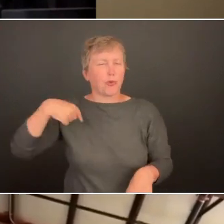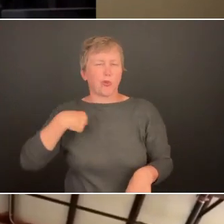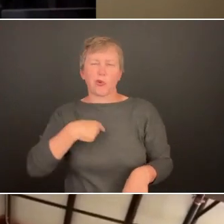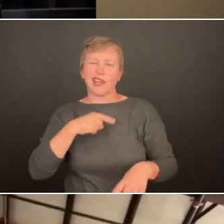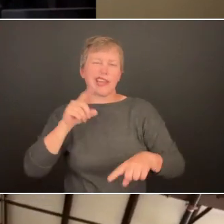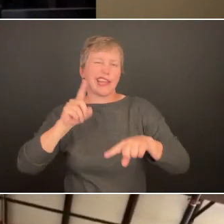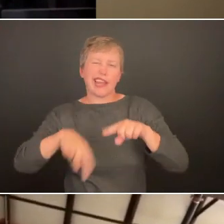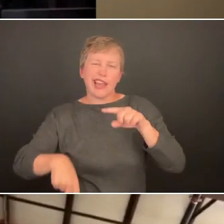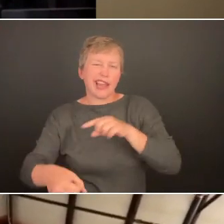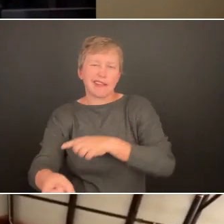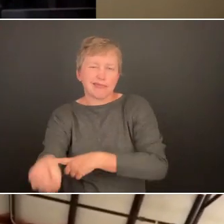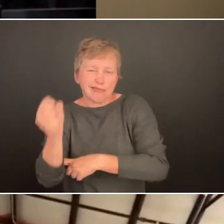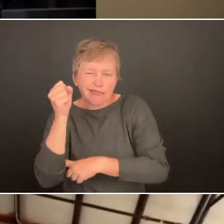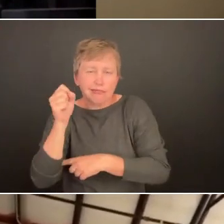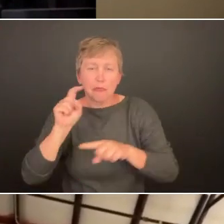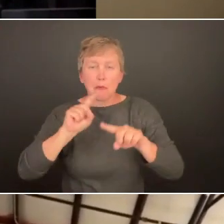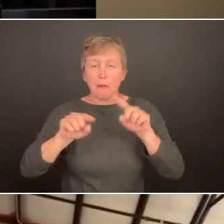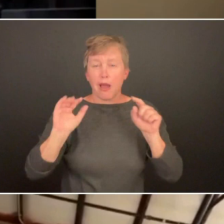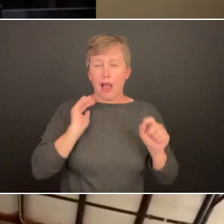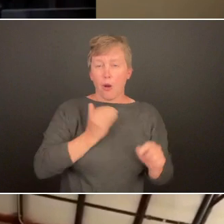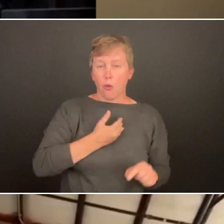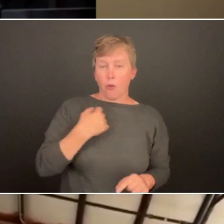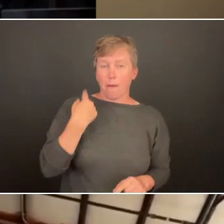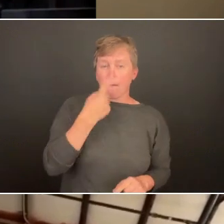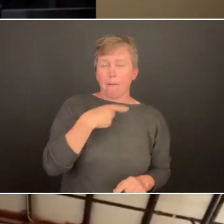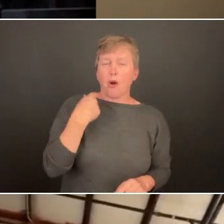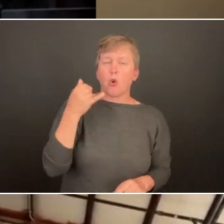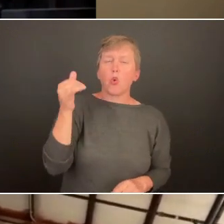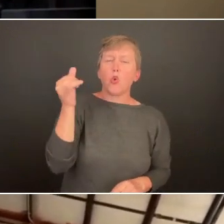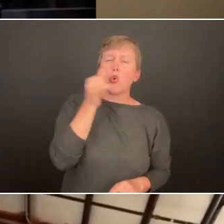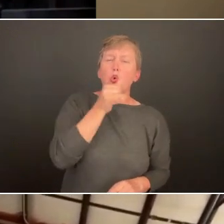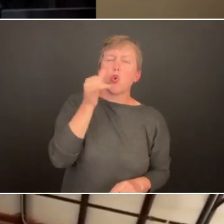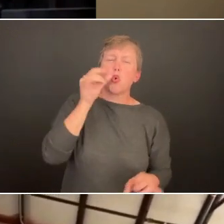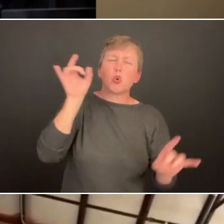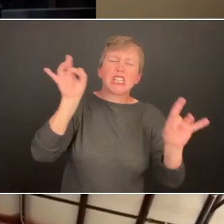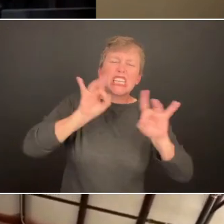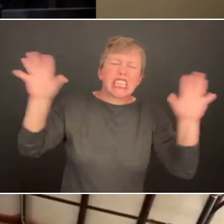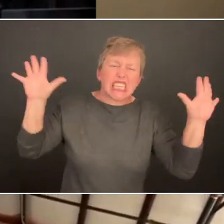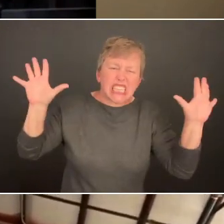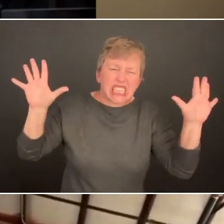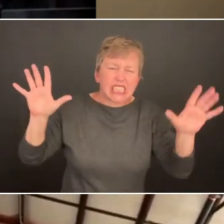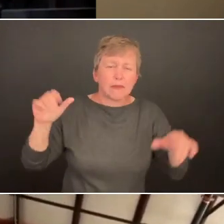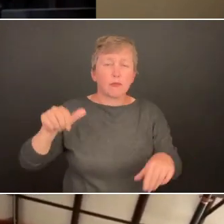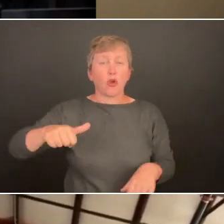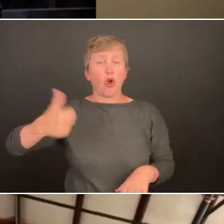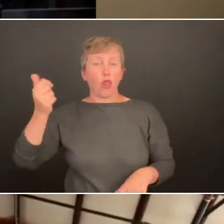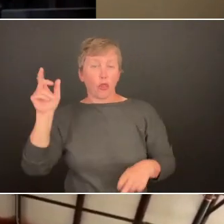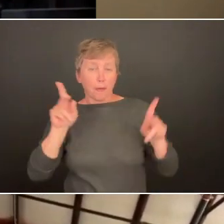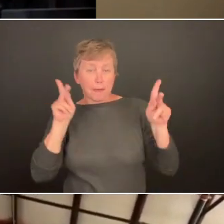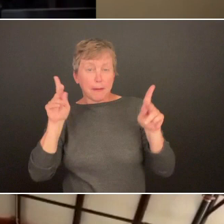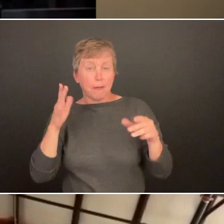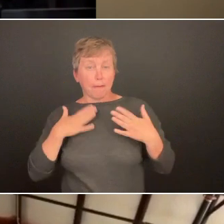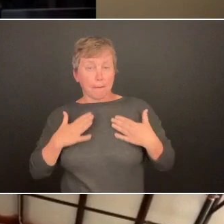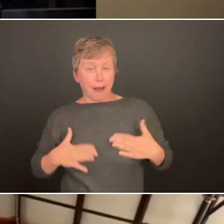Giving oral sex and receiving, but mostly giving. That's one thing that, we used to always joke about too, is, we